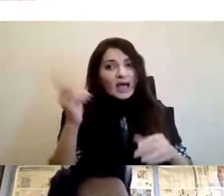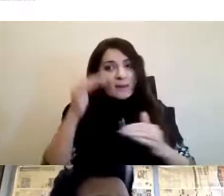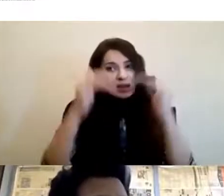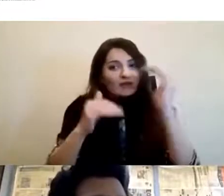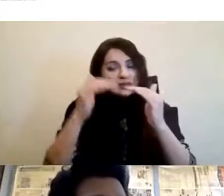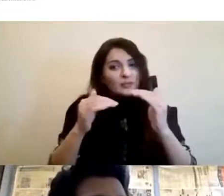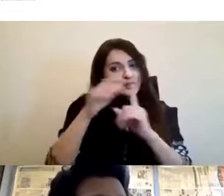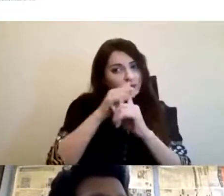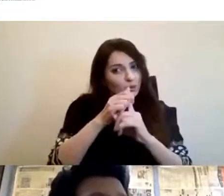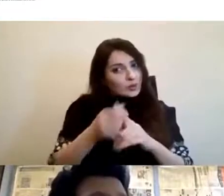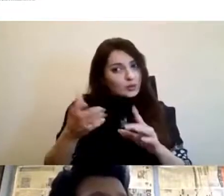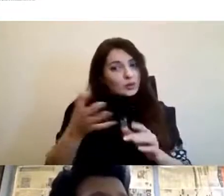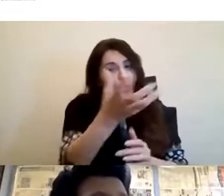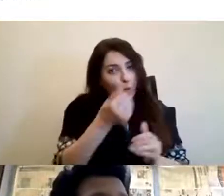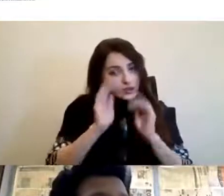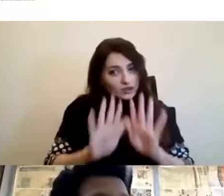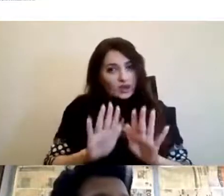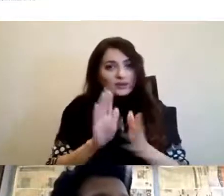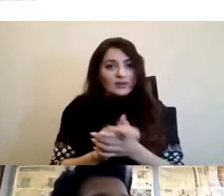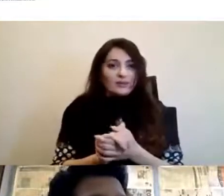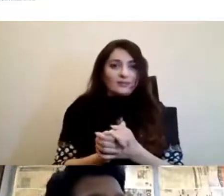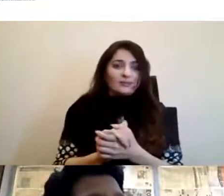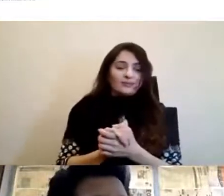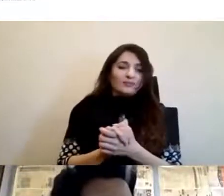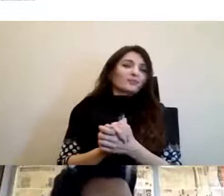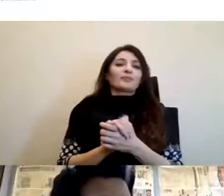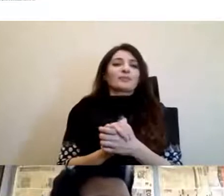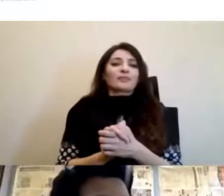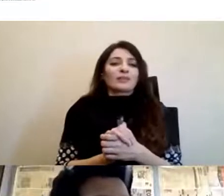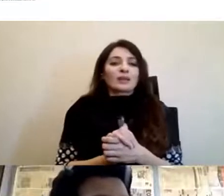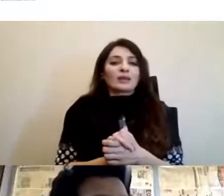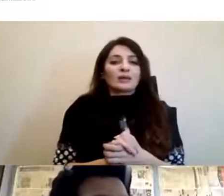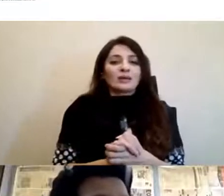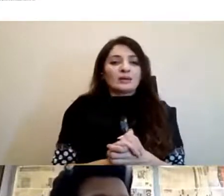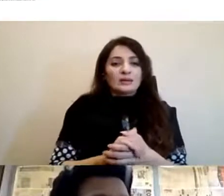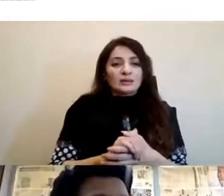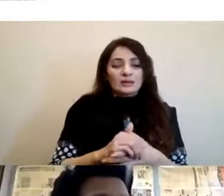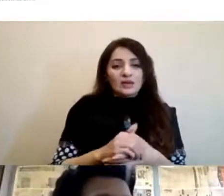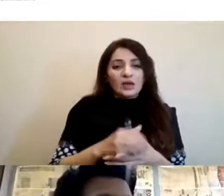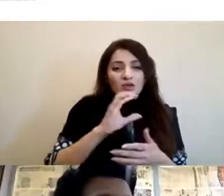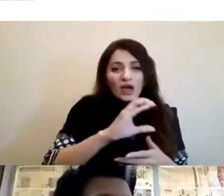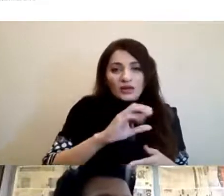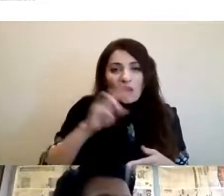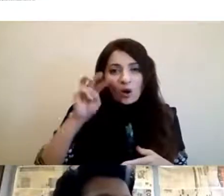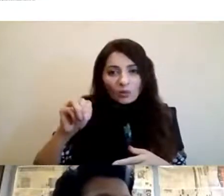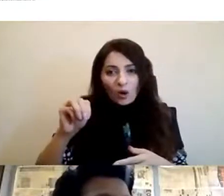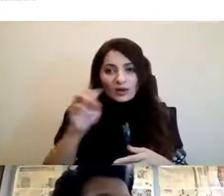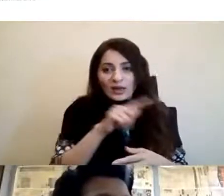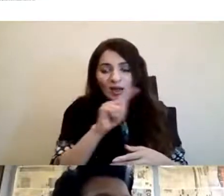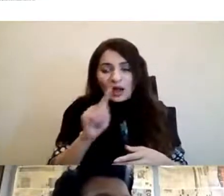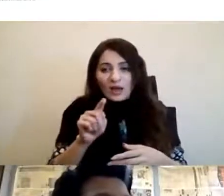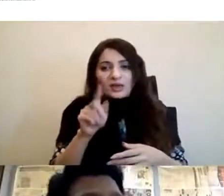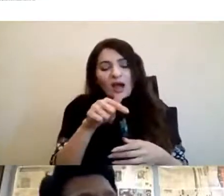Some interesting challenges outlined there by Ali. Charita or Monica, would you like to share any thoughts on